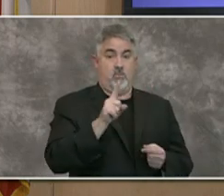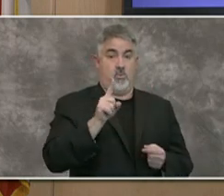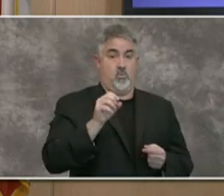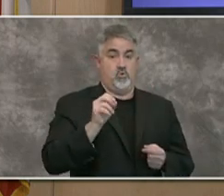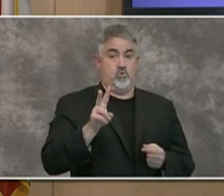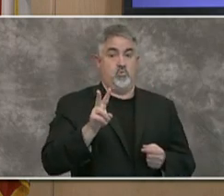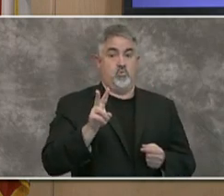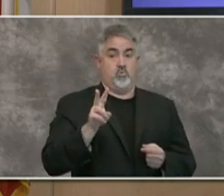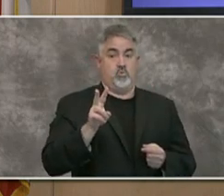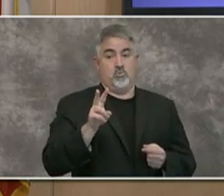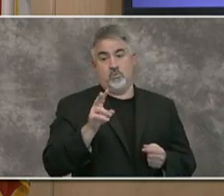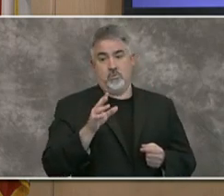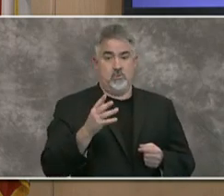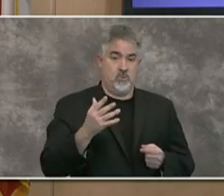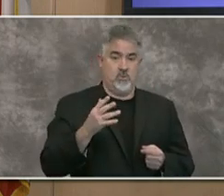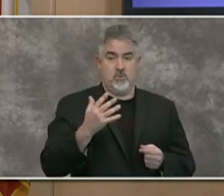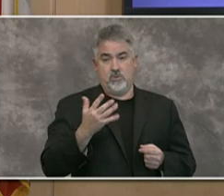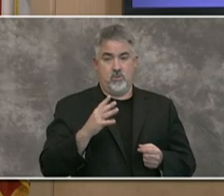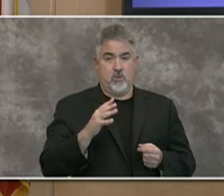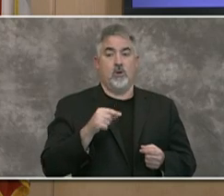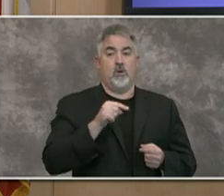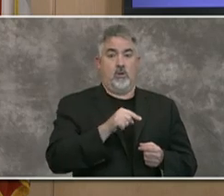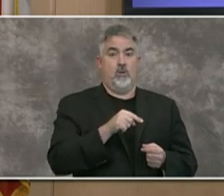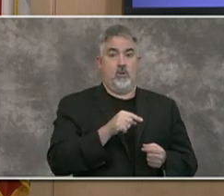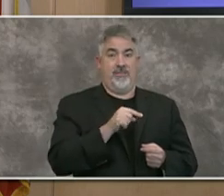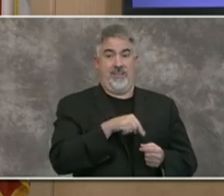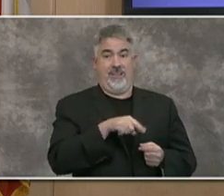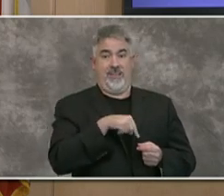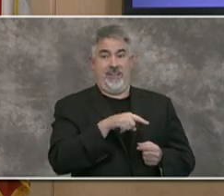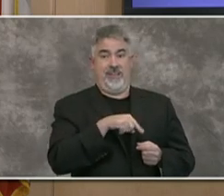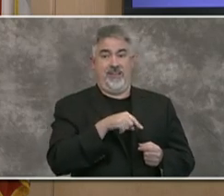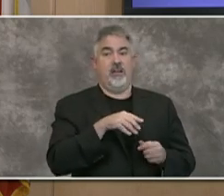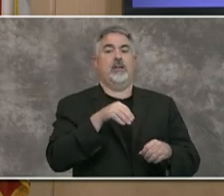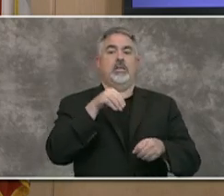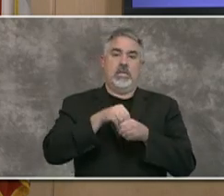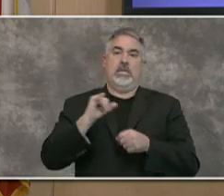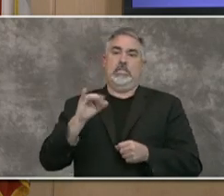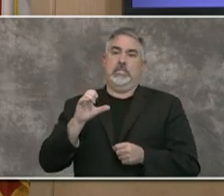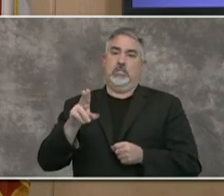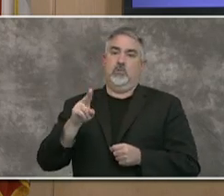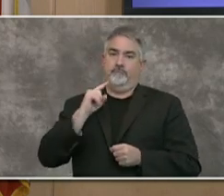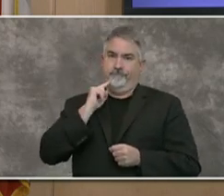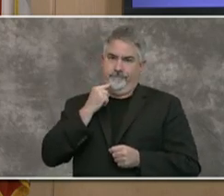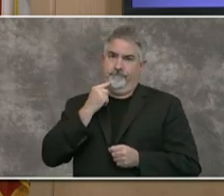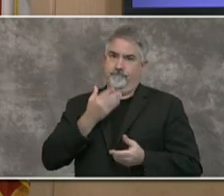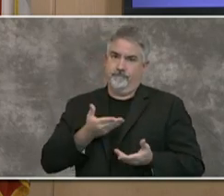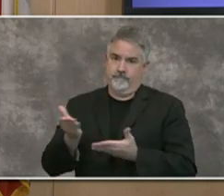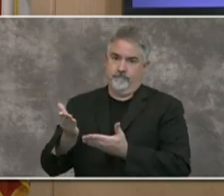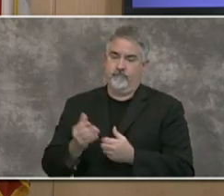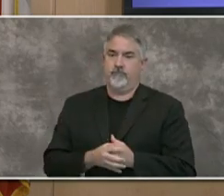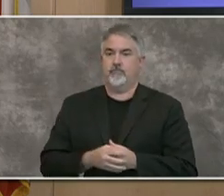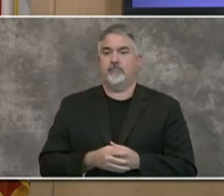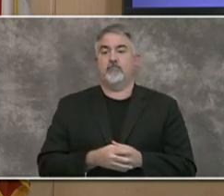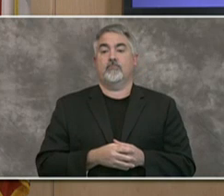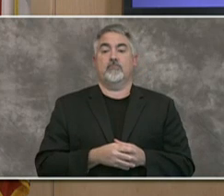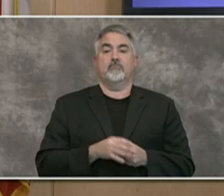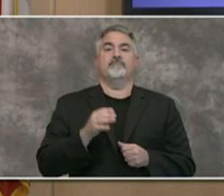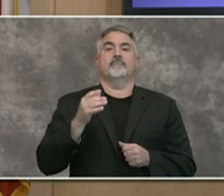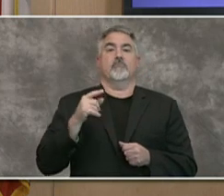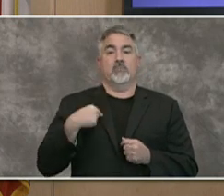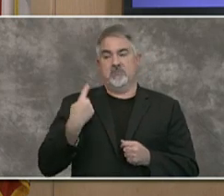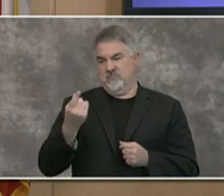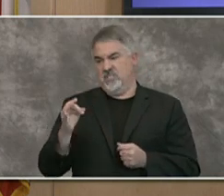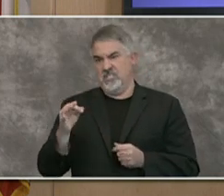approximately 7% of the total of individuals who are admitted to the intensive care unit. And lastly, the 19 deaths